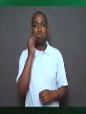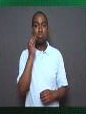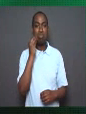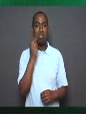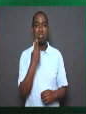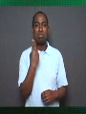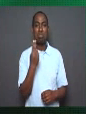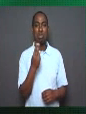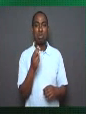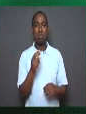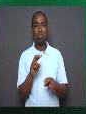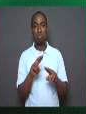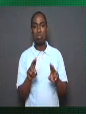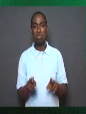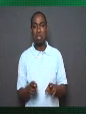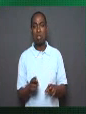is table sugar.